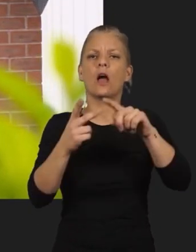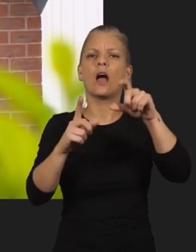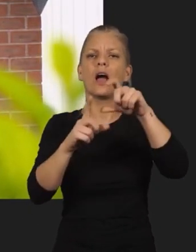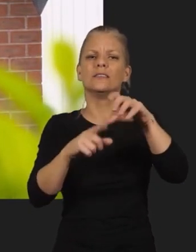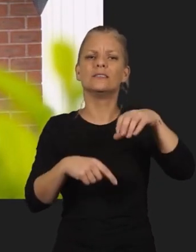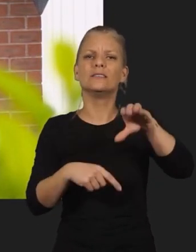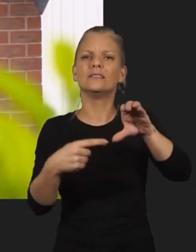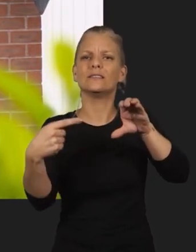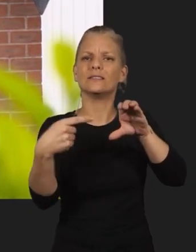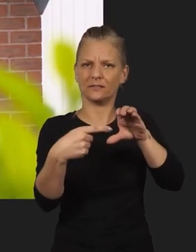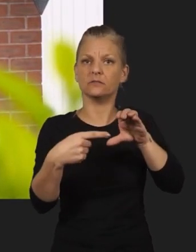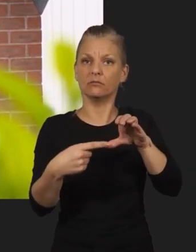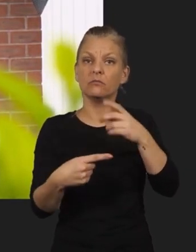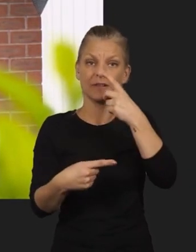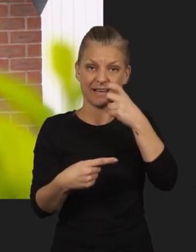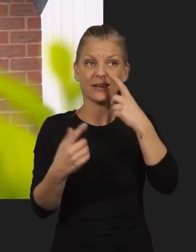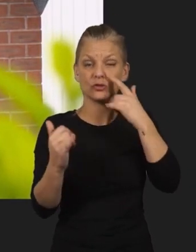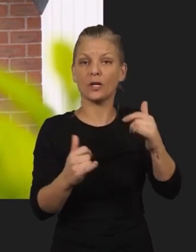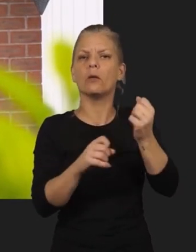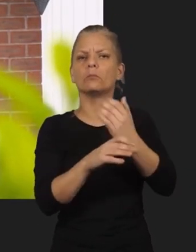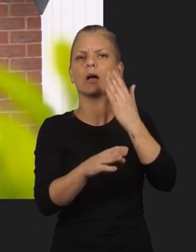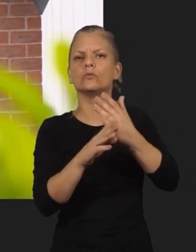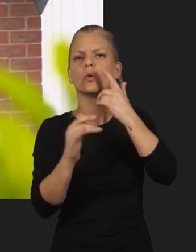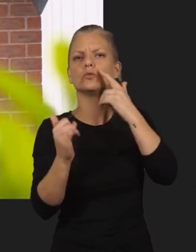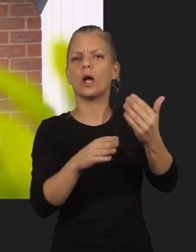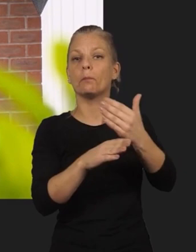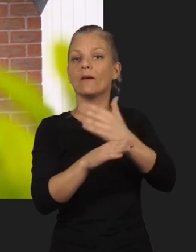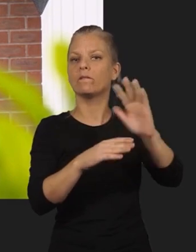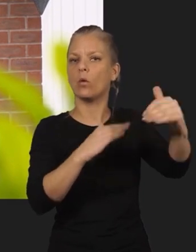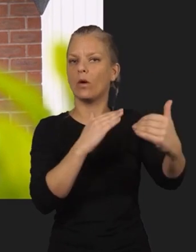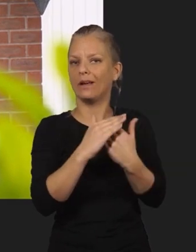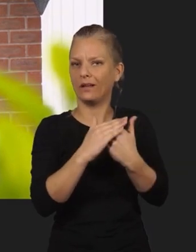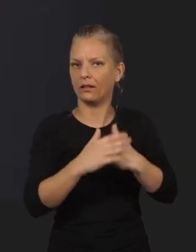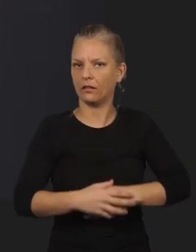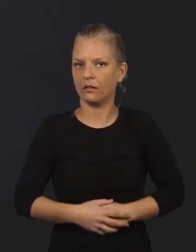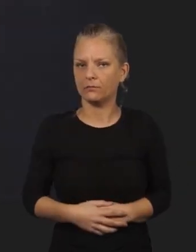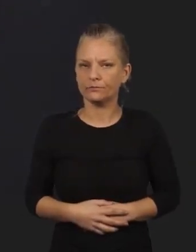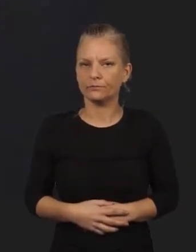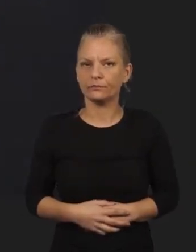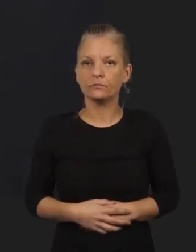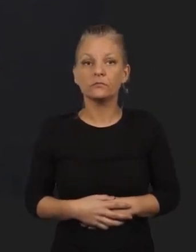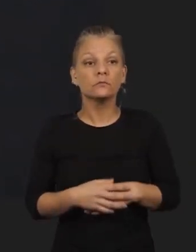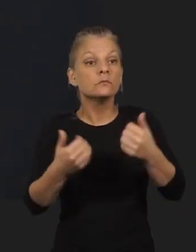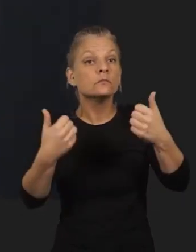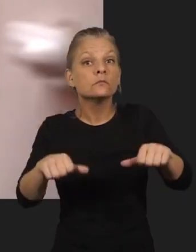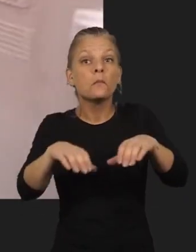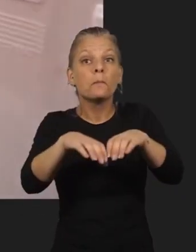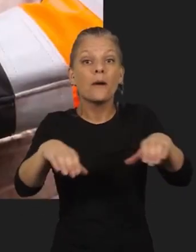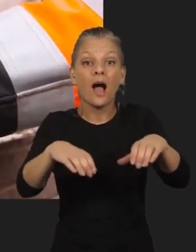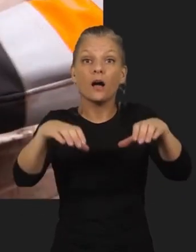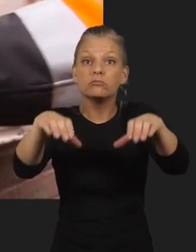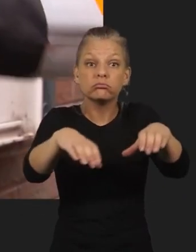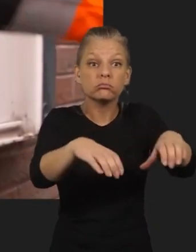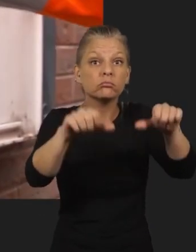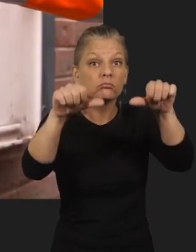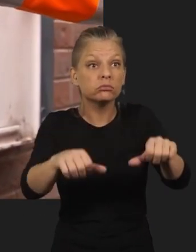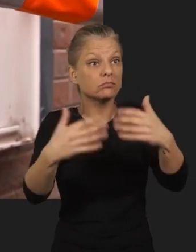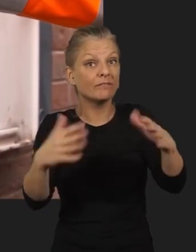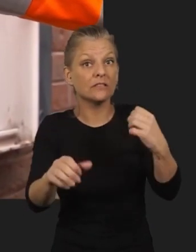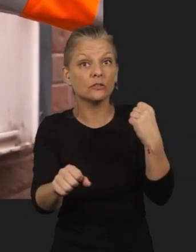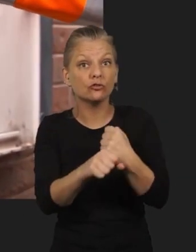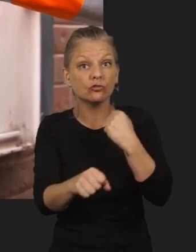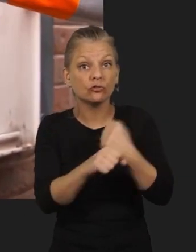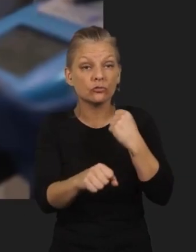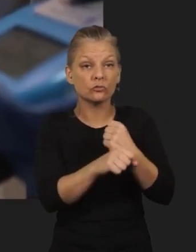teams carry ID cards, so please check them before allowing anyone inside. Once the pipe-laying teams have done their job, our